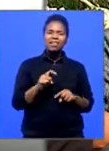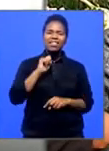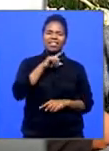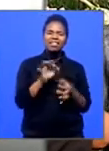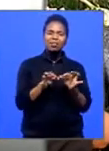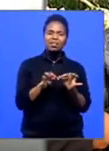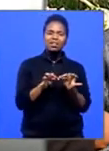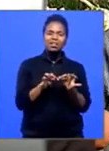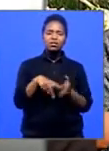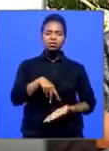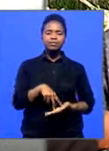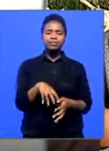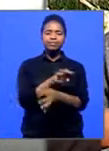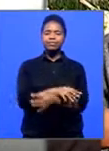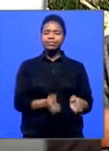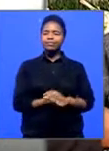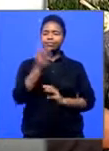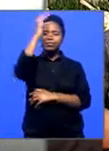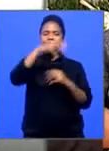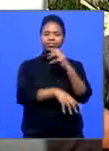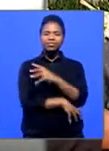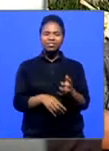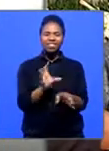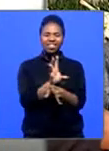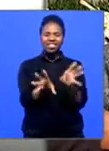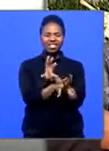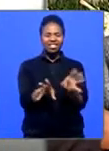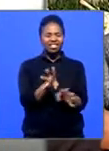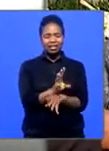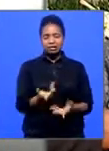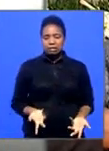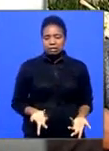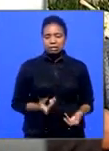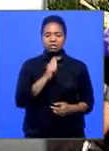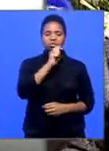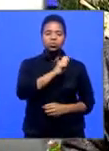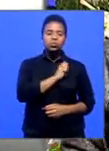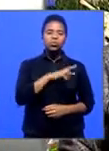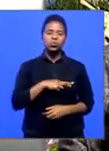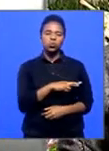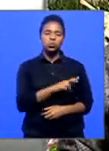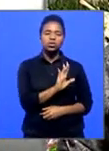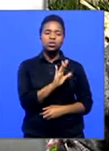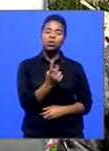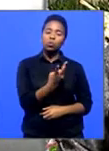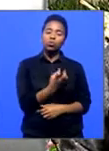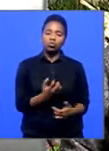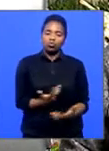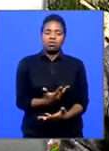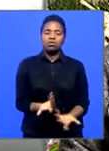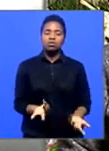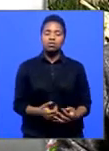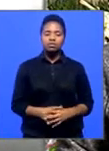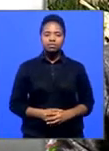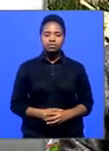right there standing next to so many important people, and yeah, just for me it was quite shocking. Yeah. I'm sure it